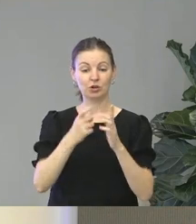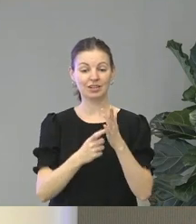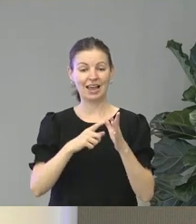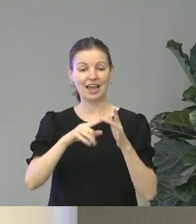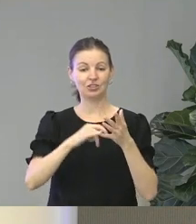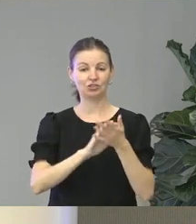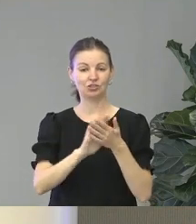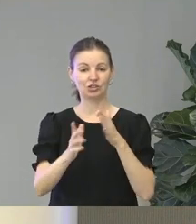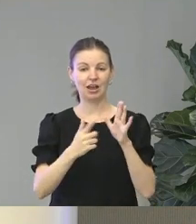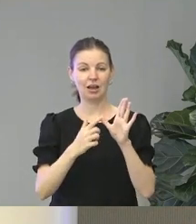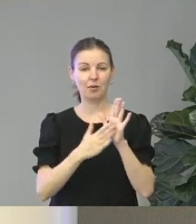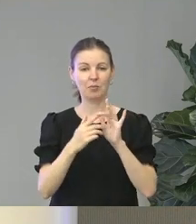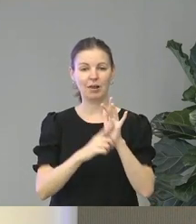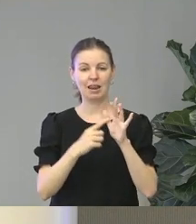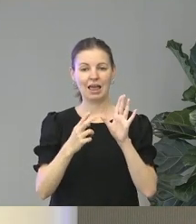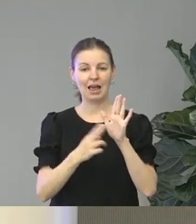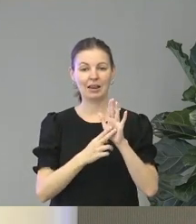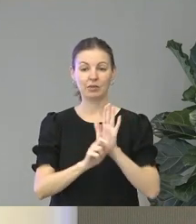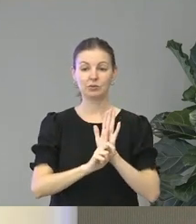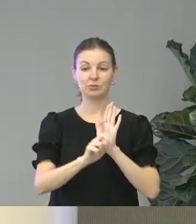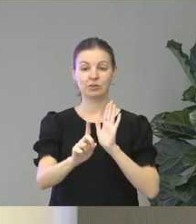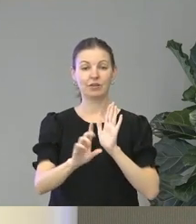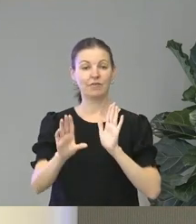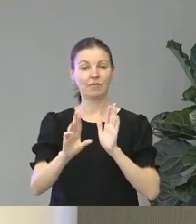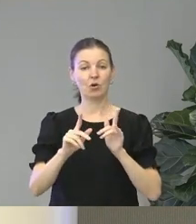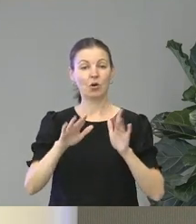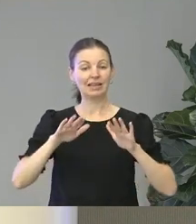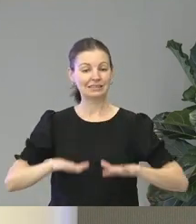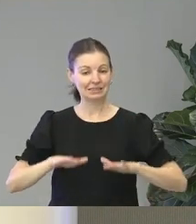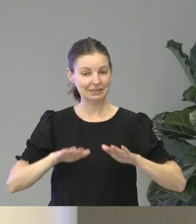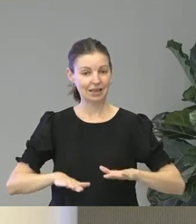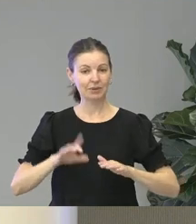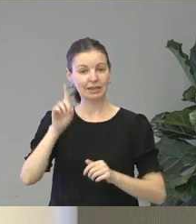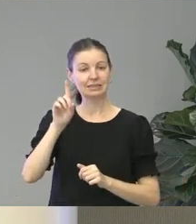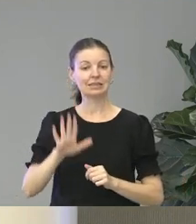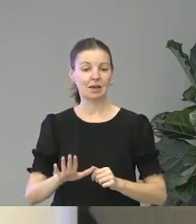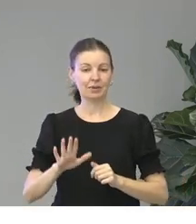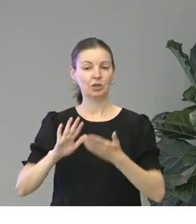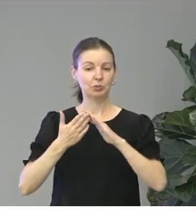Neelam, the spokesperson for the Bendigo Islamic Community Centre.